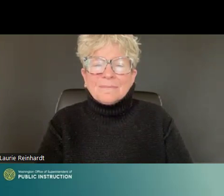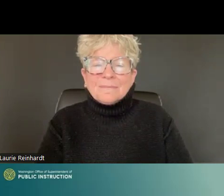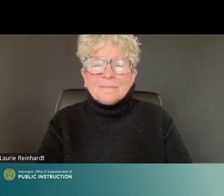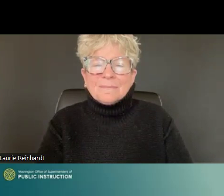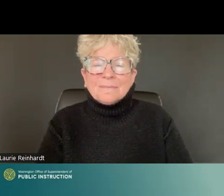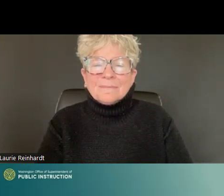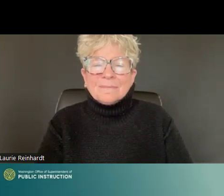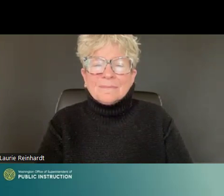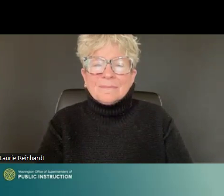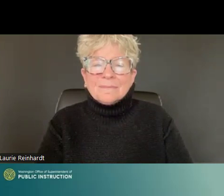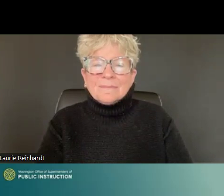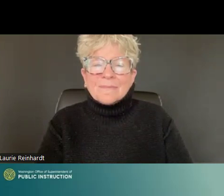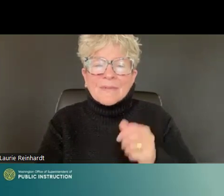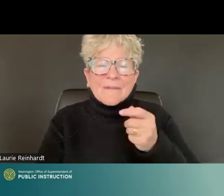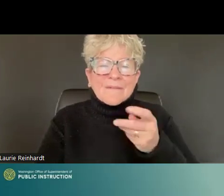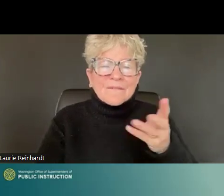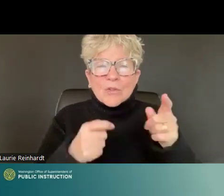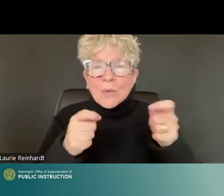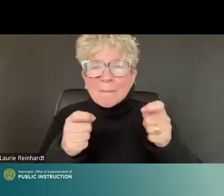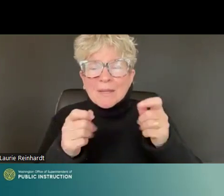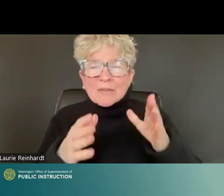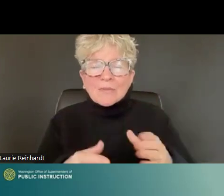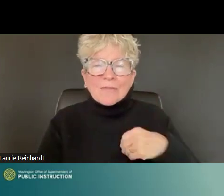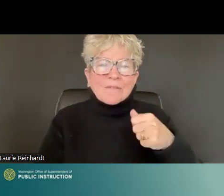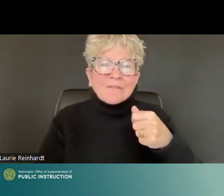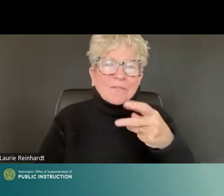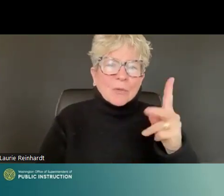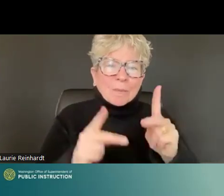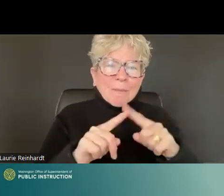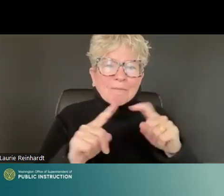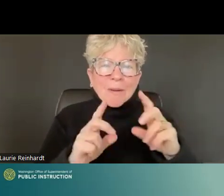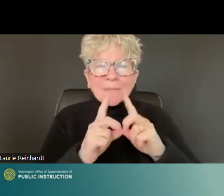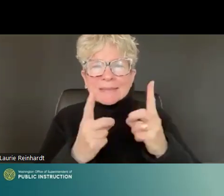And a few administrators, some district office folks.